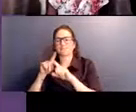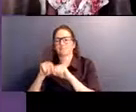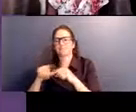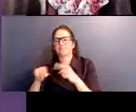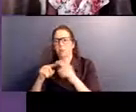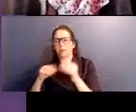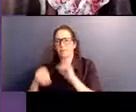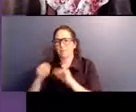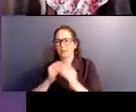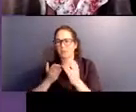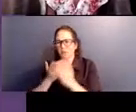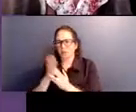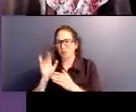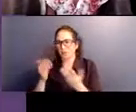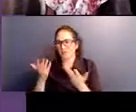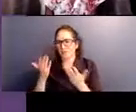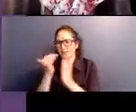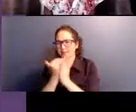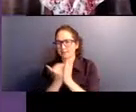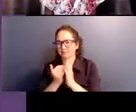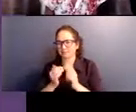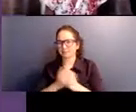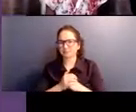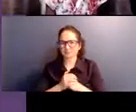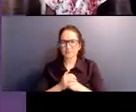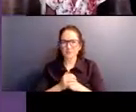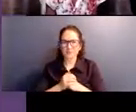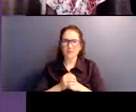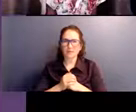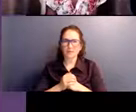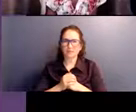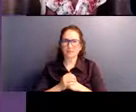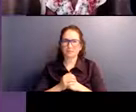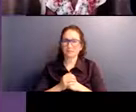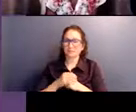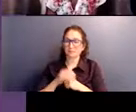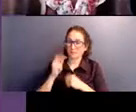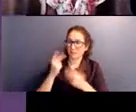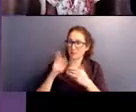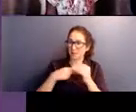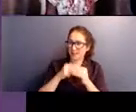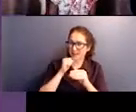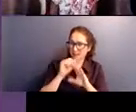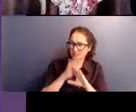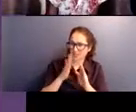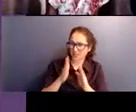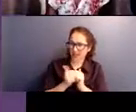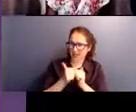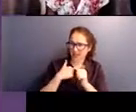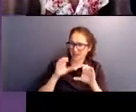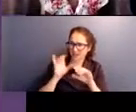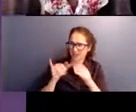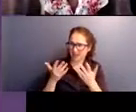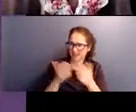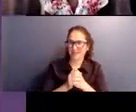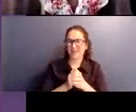moving through the lesson? But what if I'm not a musician, Felicia? How do I do this? Well,